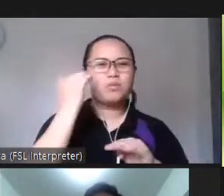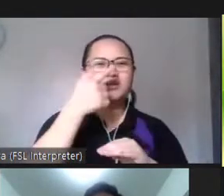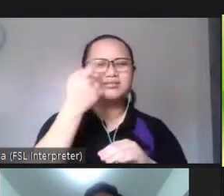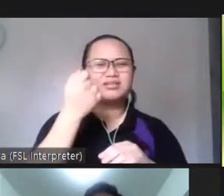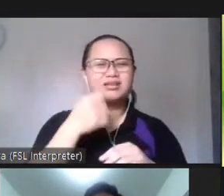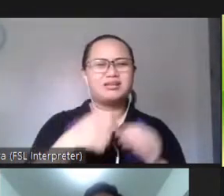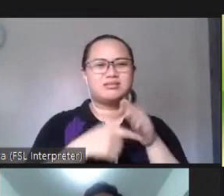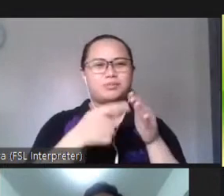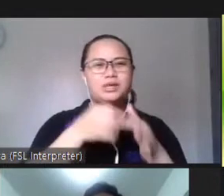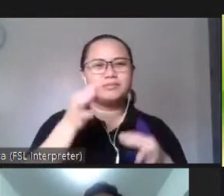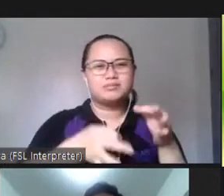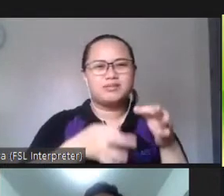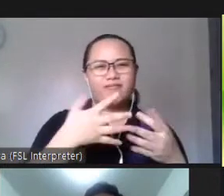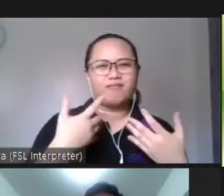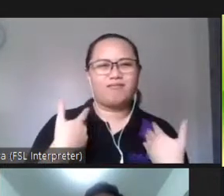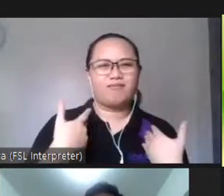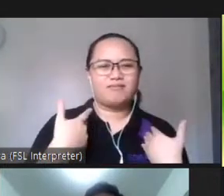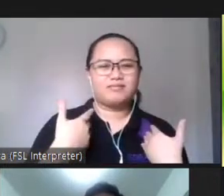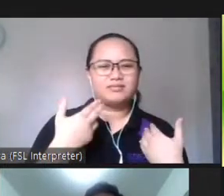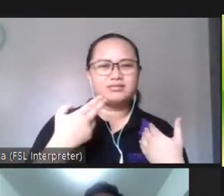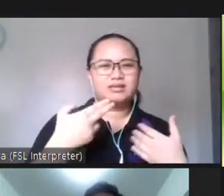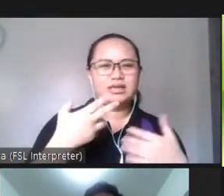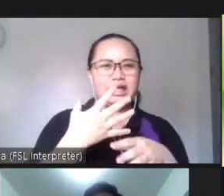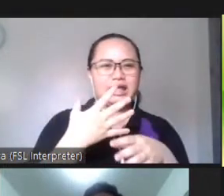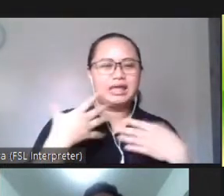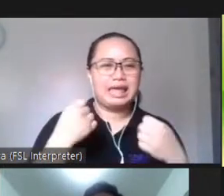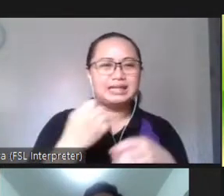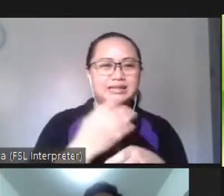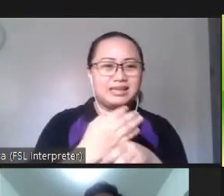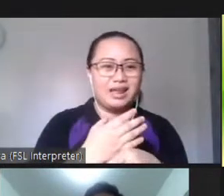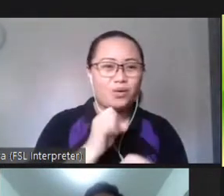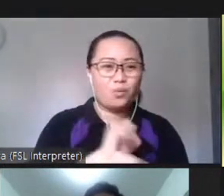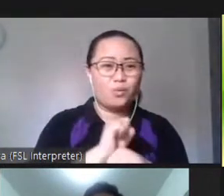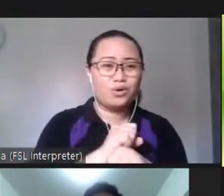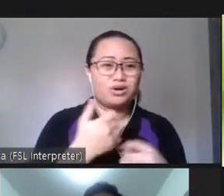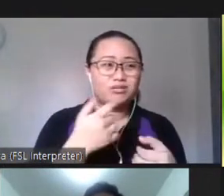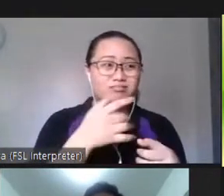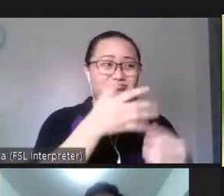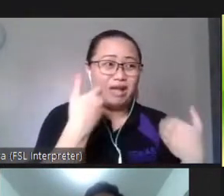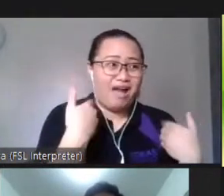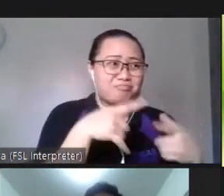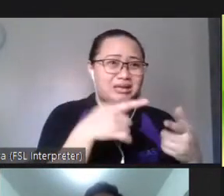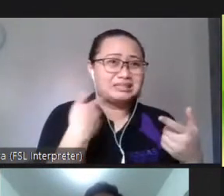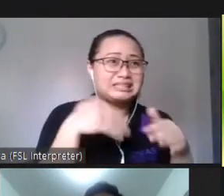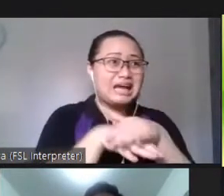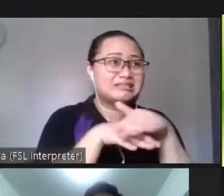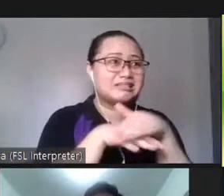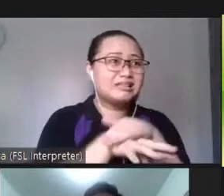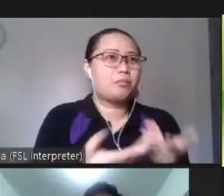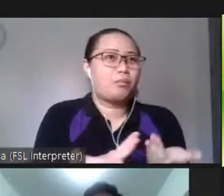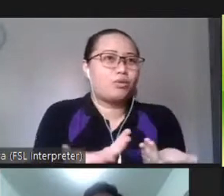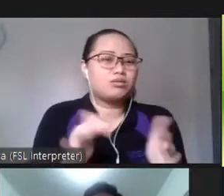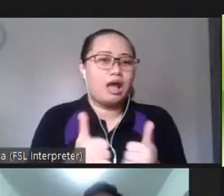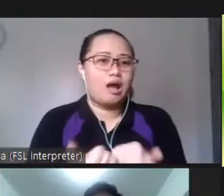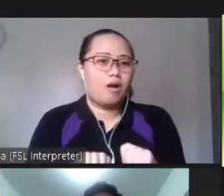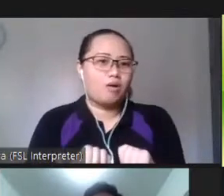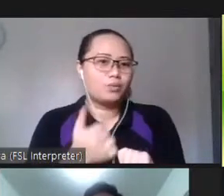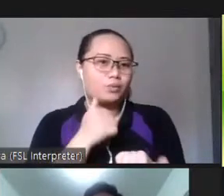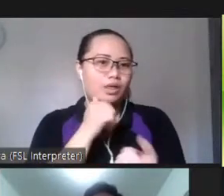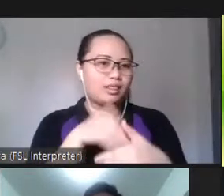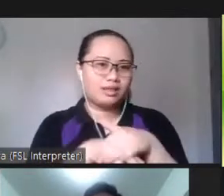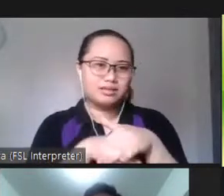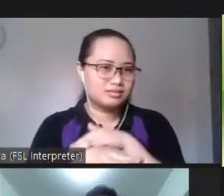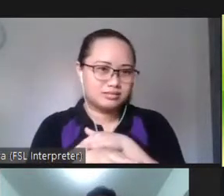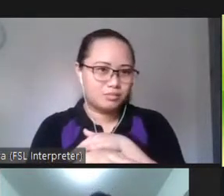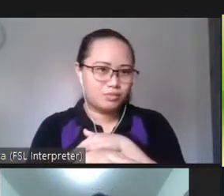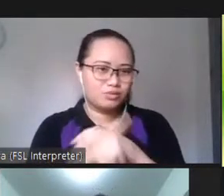yung problema. Is it accessible at all? So at that point, it was not accessible. So that was one gap. And